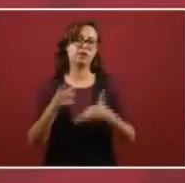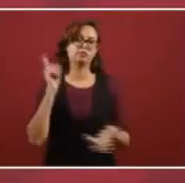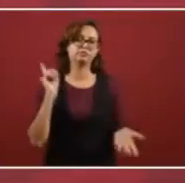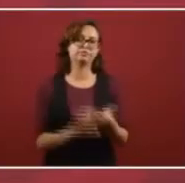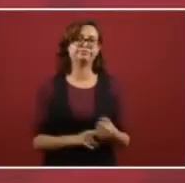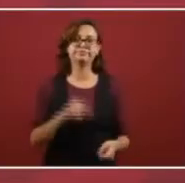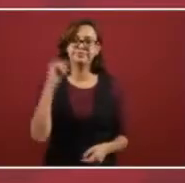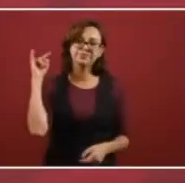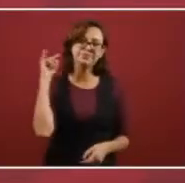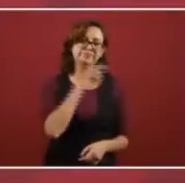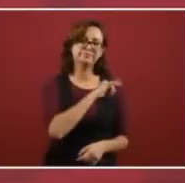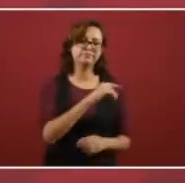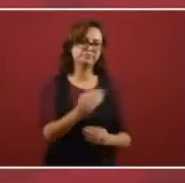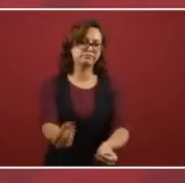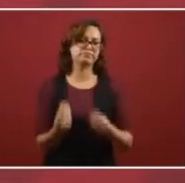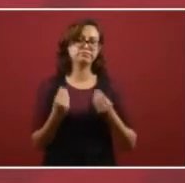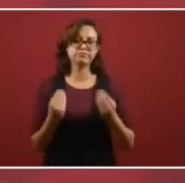very hypocritical,